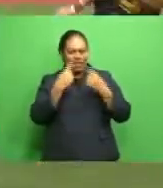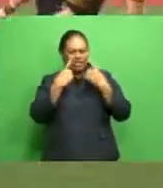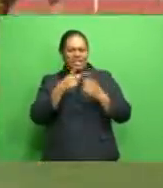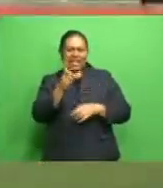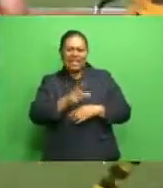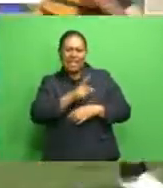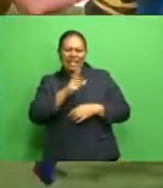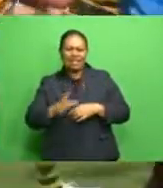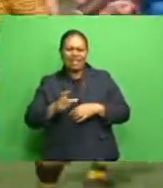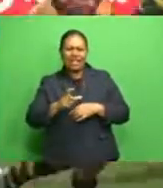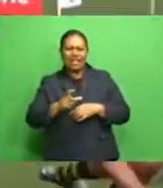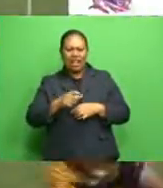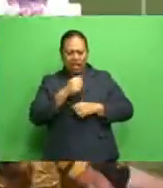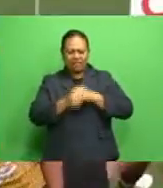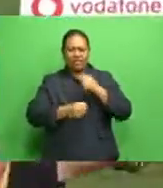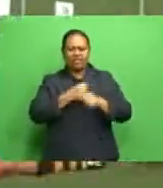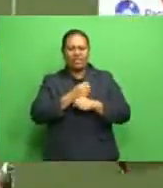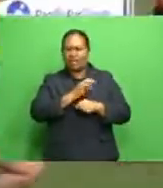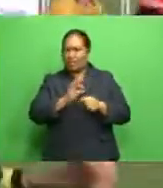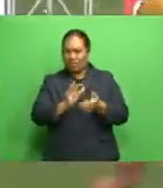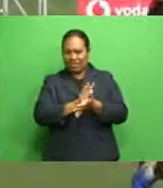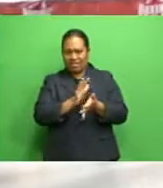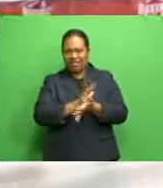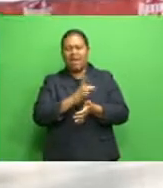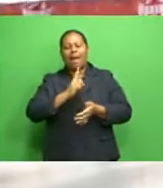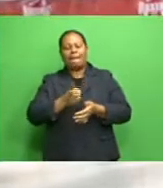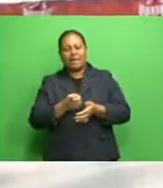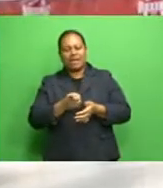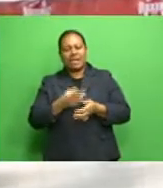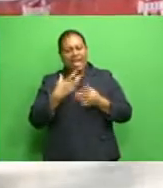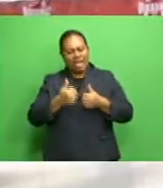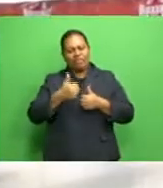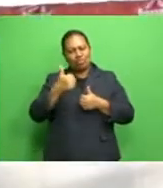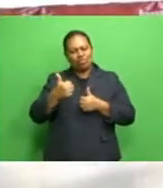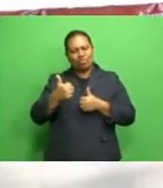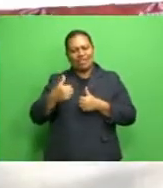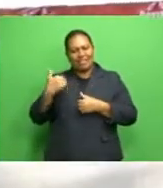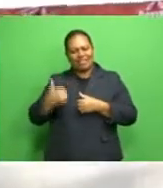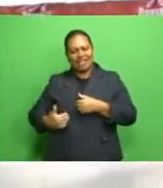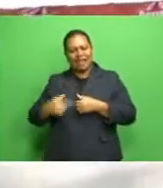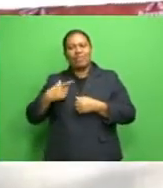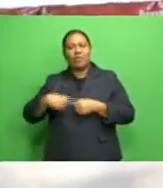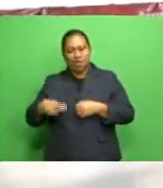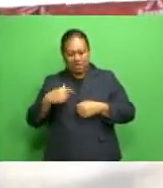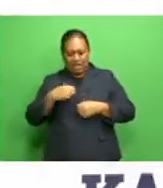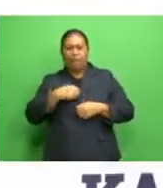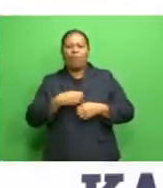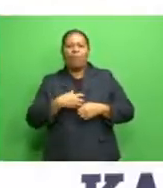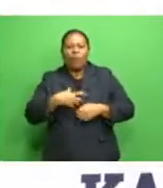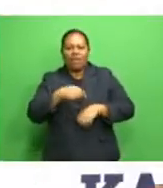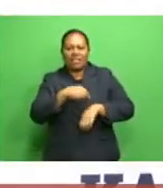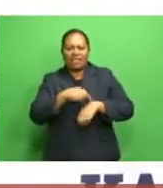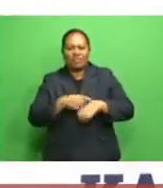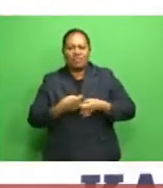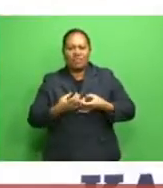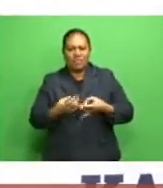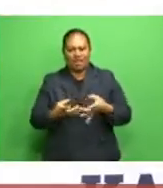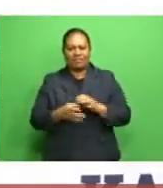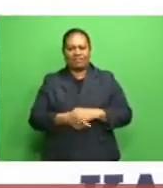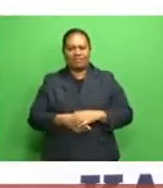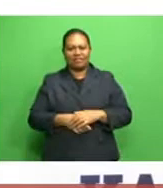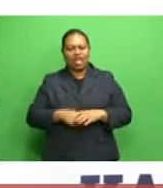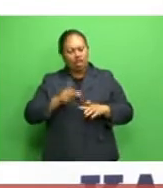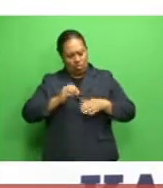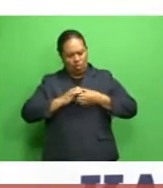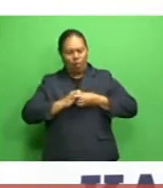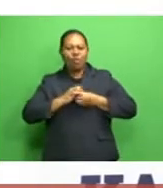cancellation of the season was devastating, but on the brighter side, he says they had more time to prepare. We're just doing our individual